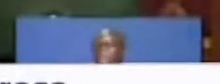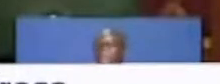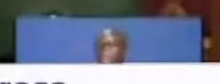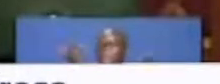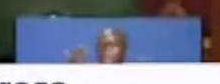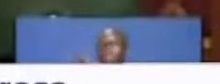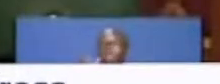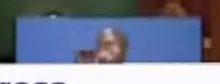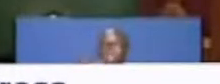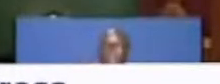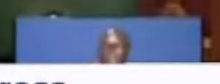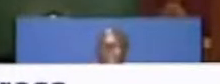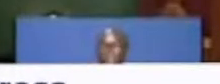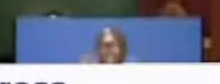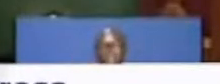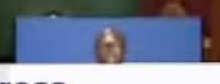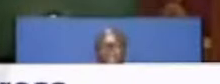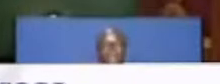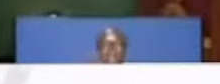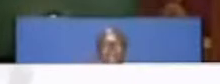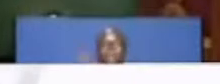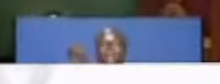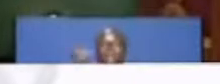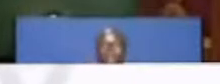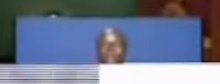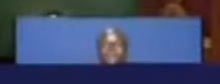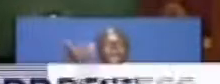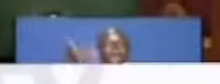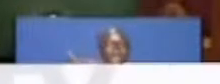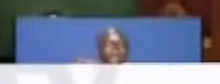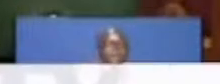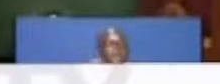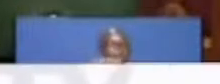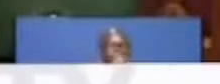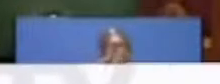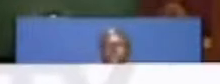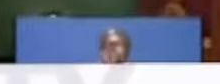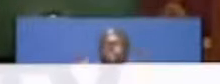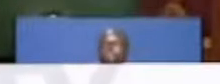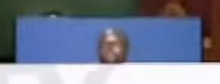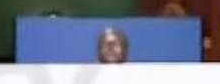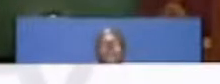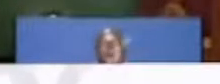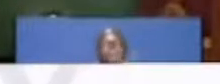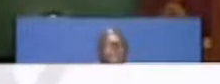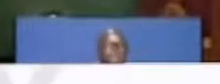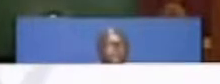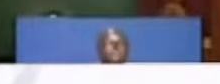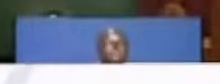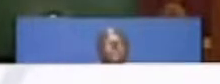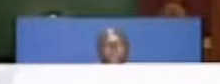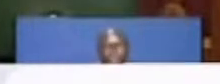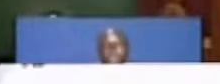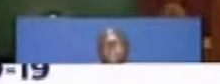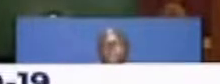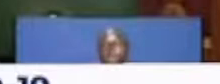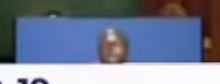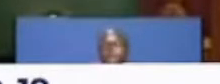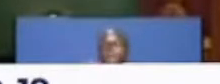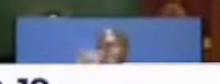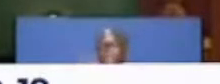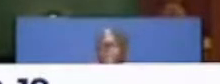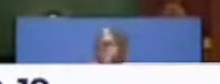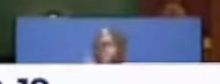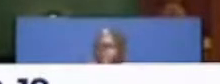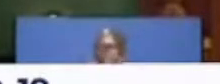transportation system connecting Kenya with its neighbors, the expanded capacity will boost our regional trade as